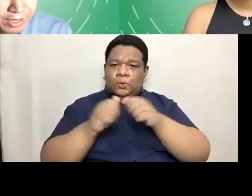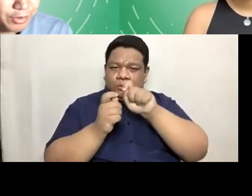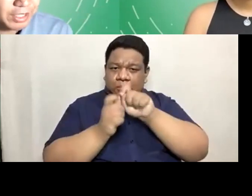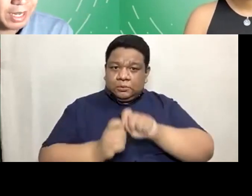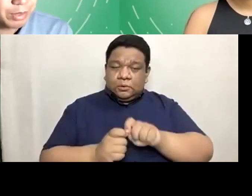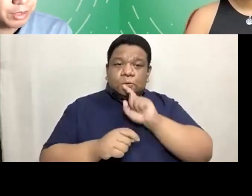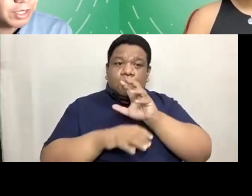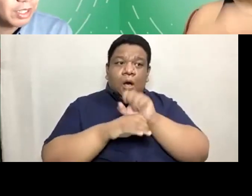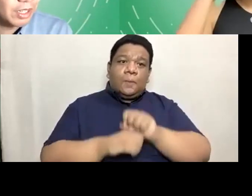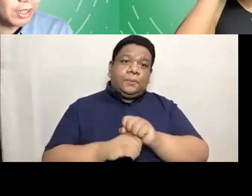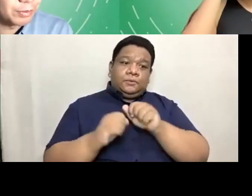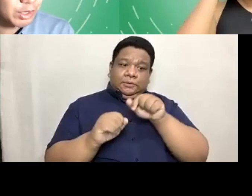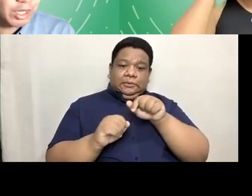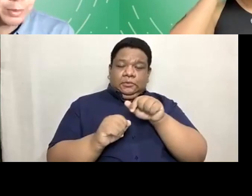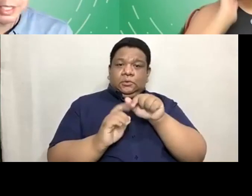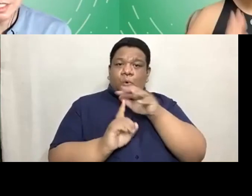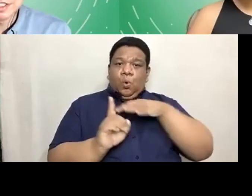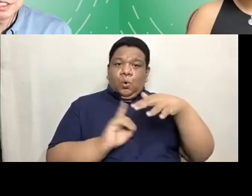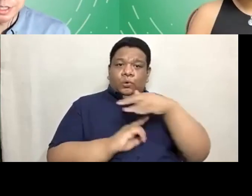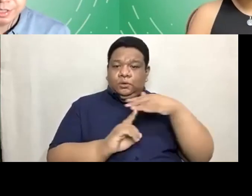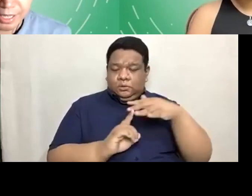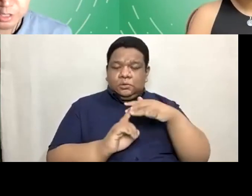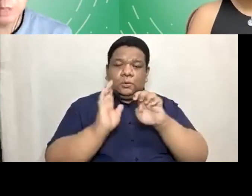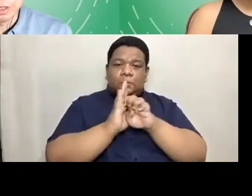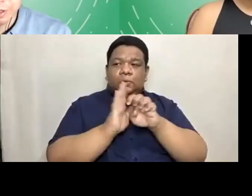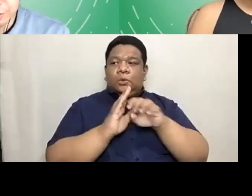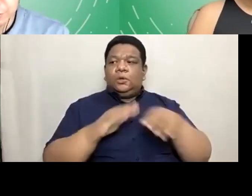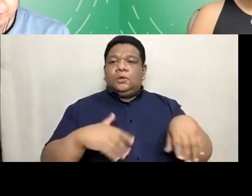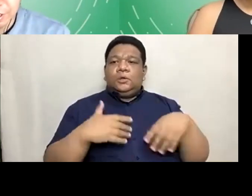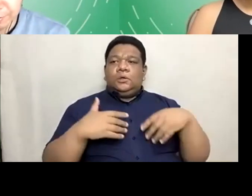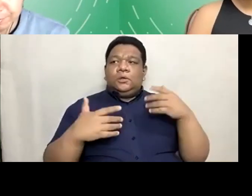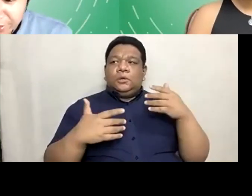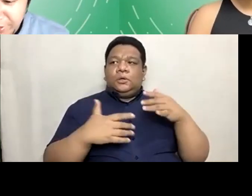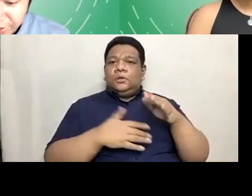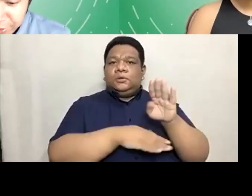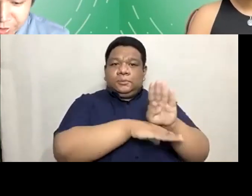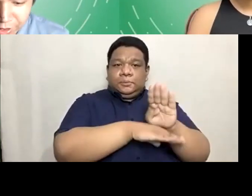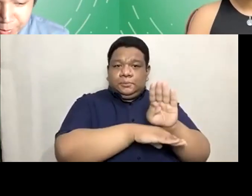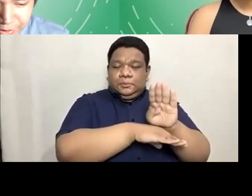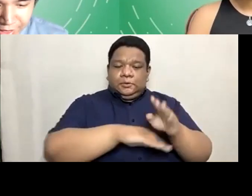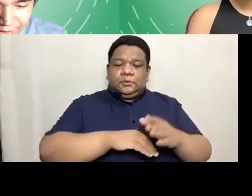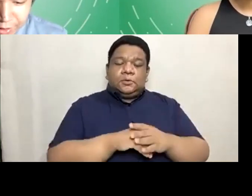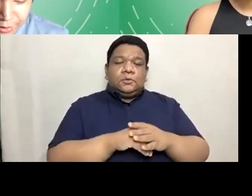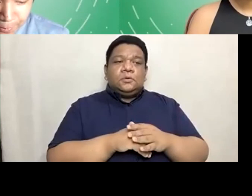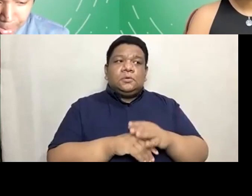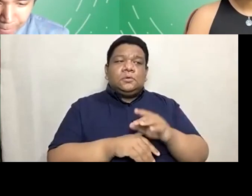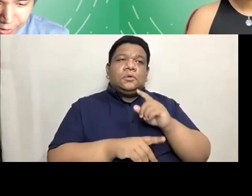context, for example, we're talking about, let's say, industries like sculptors. Usually the argument is